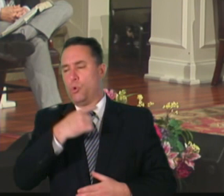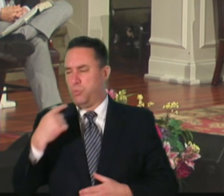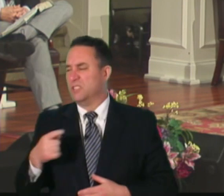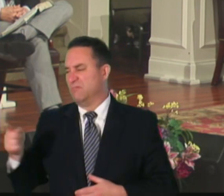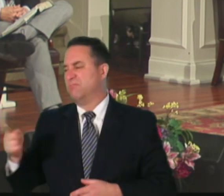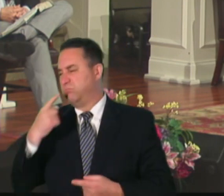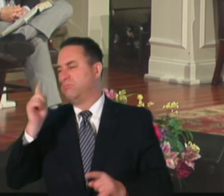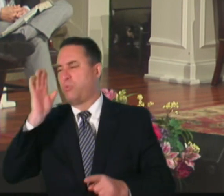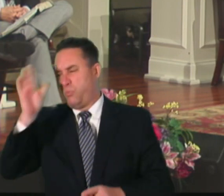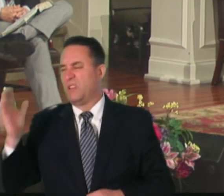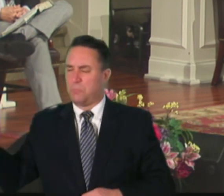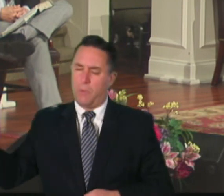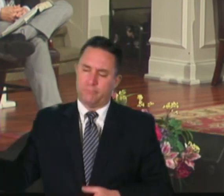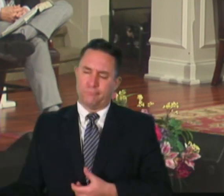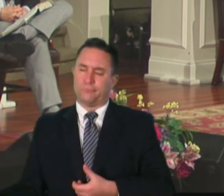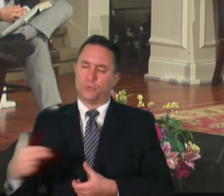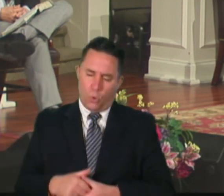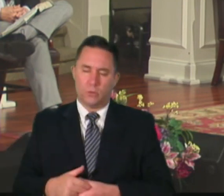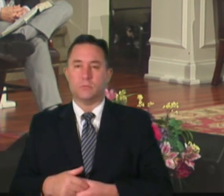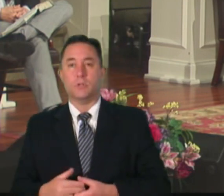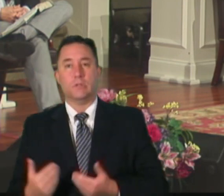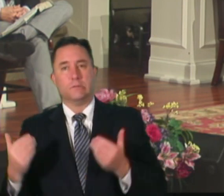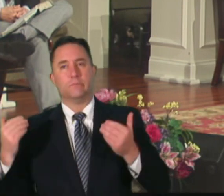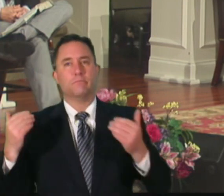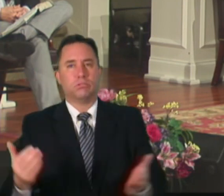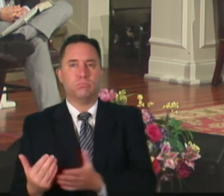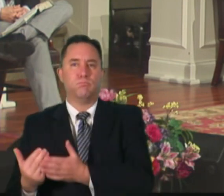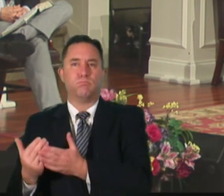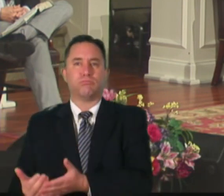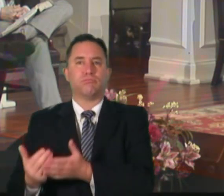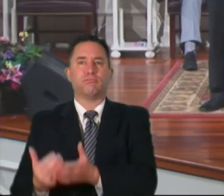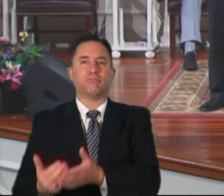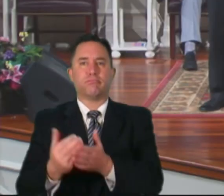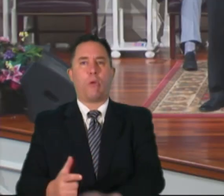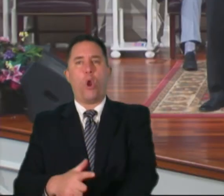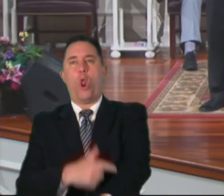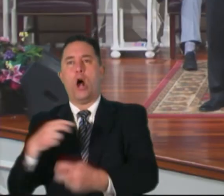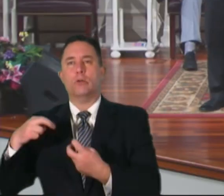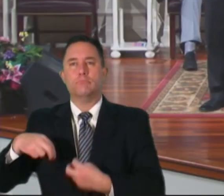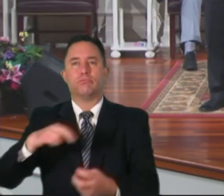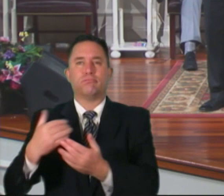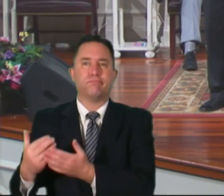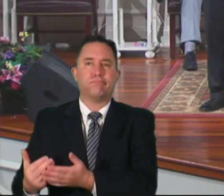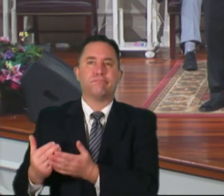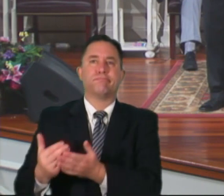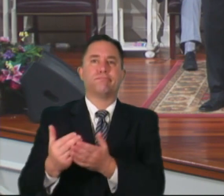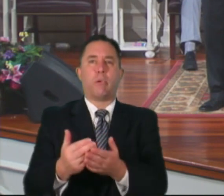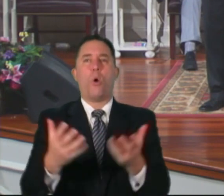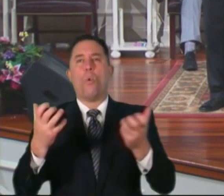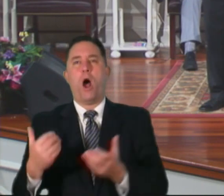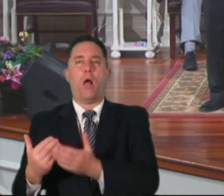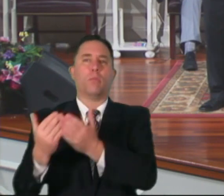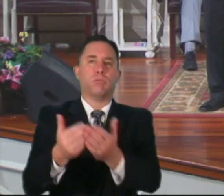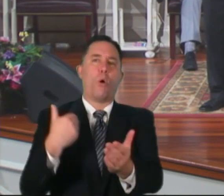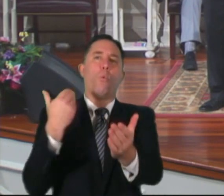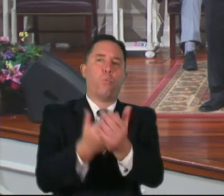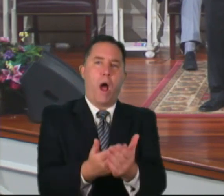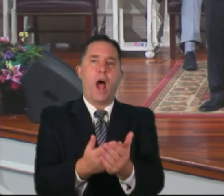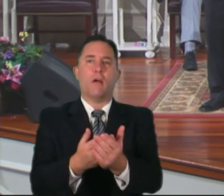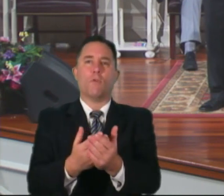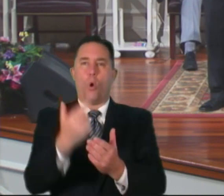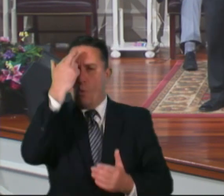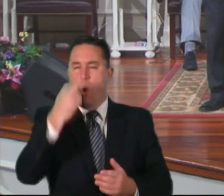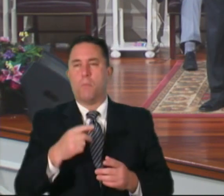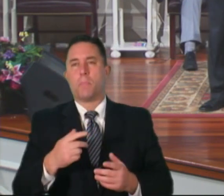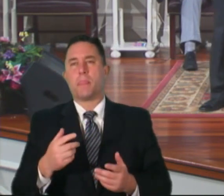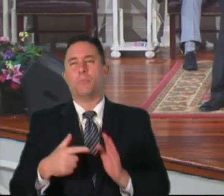You're going to make it. Let's do it. And they went on a long journey. And they're trying to get to Rome, but we can